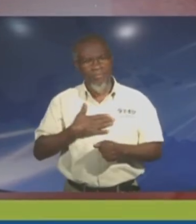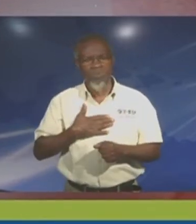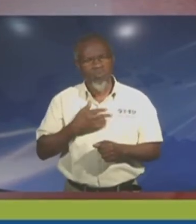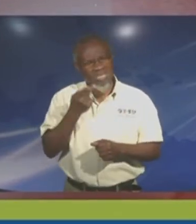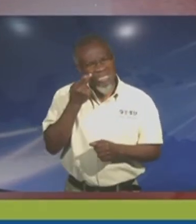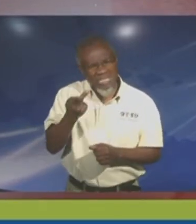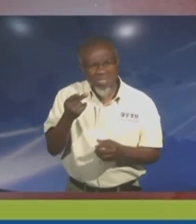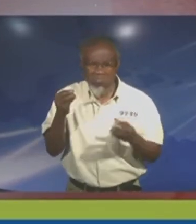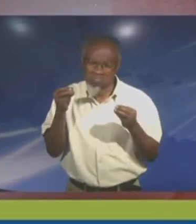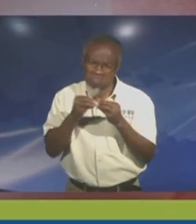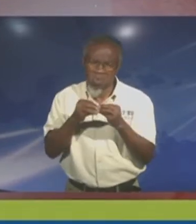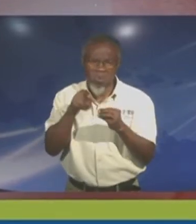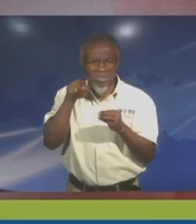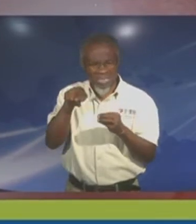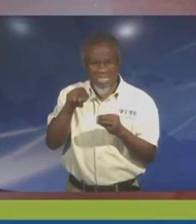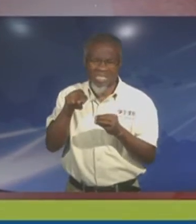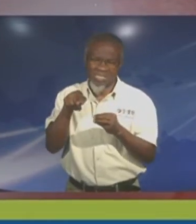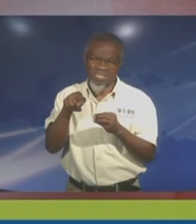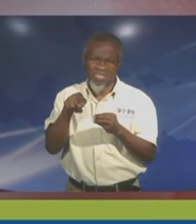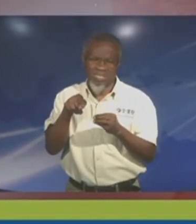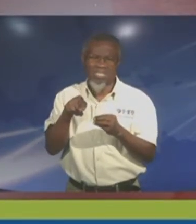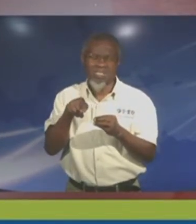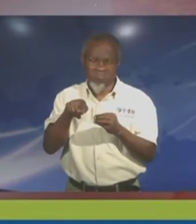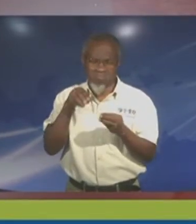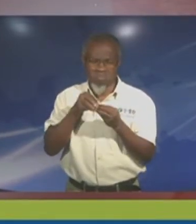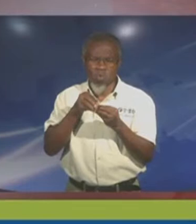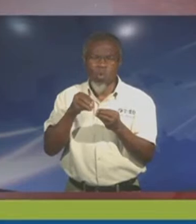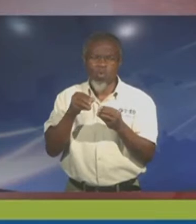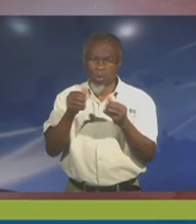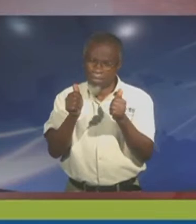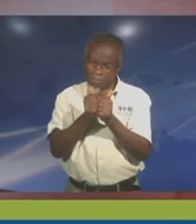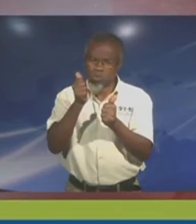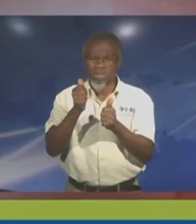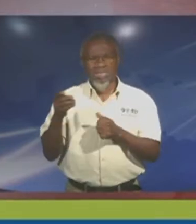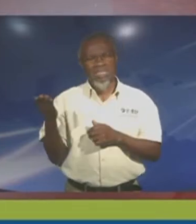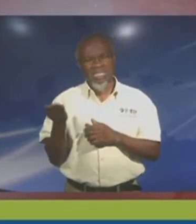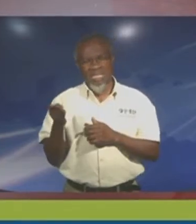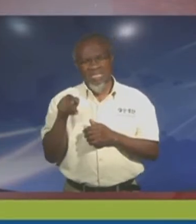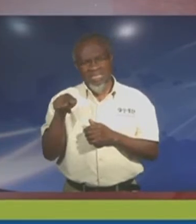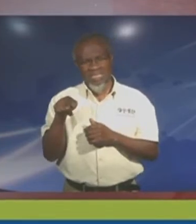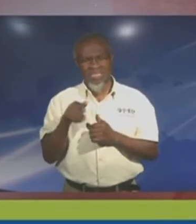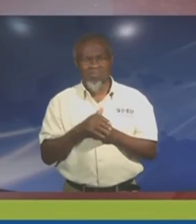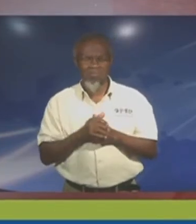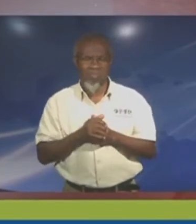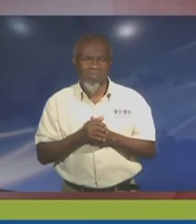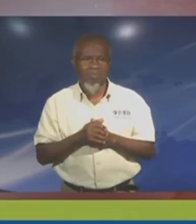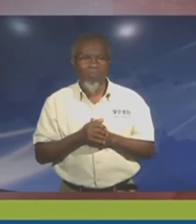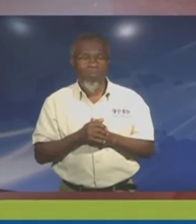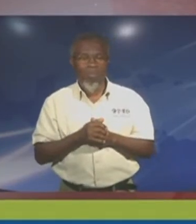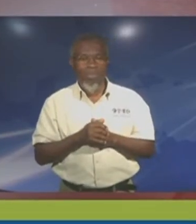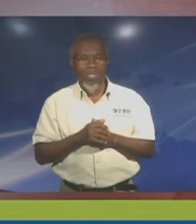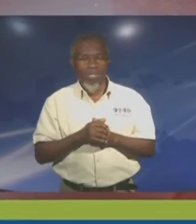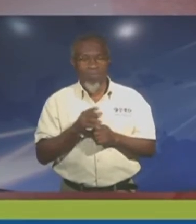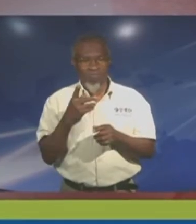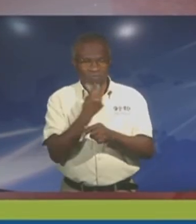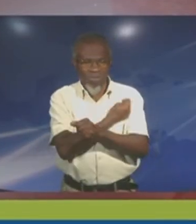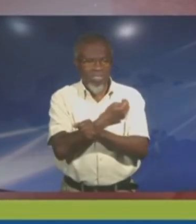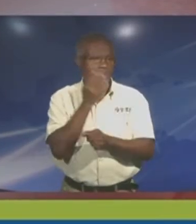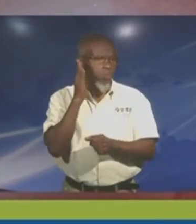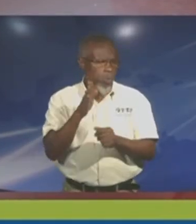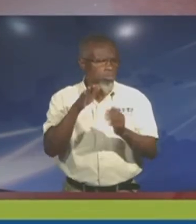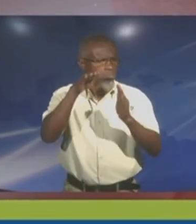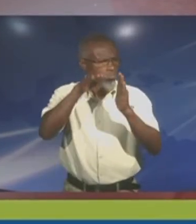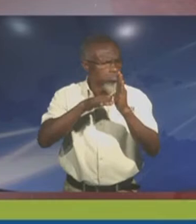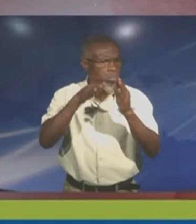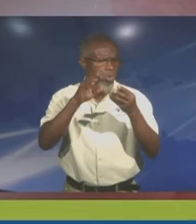the fatalities. So vaccination helps to reduce the risk of death. It helps to reduce the risk of severe illness, especially with those who have